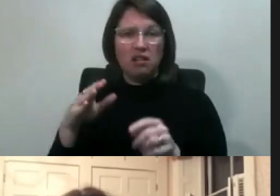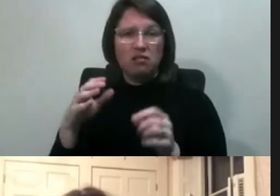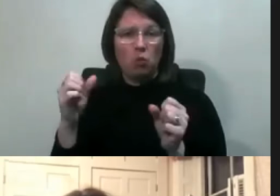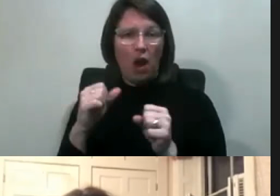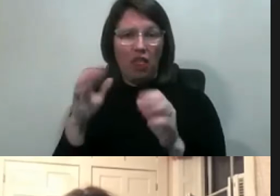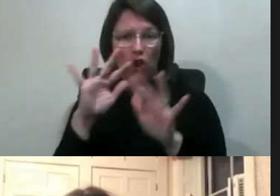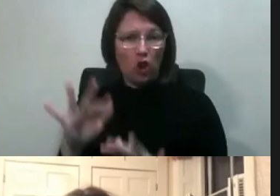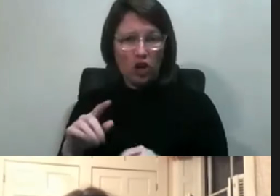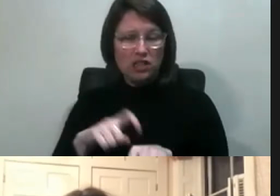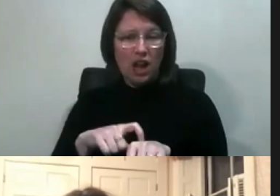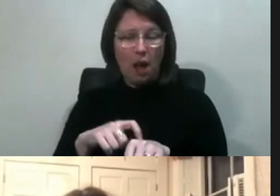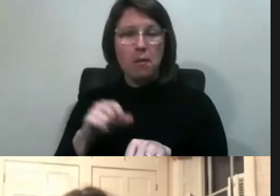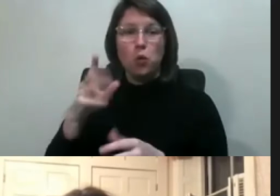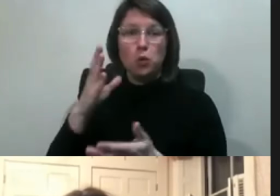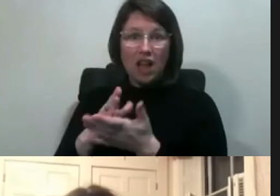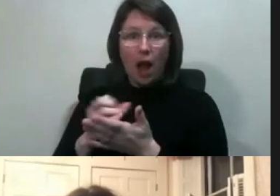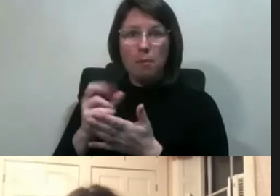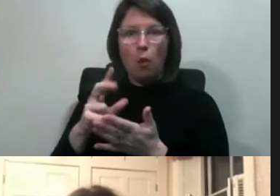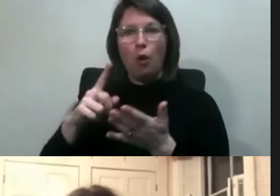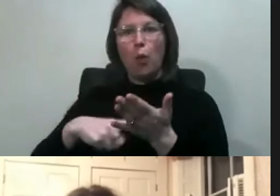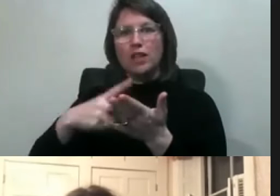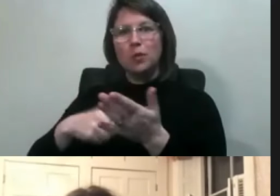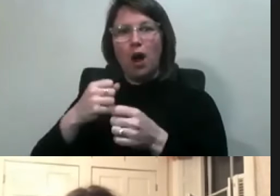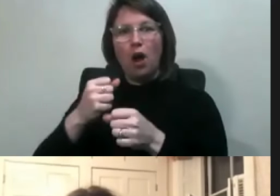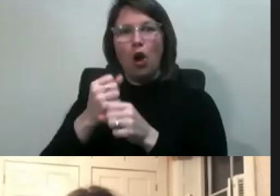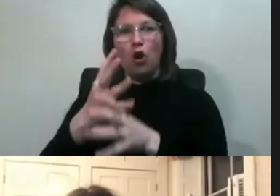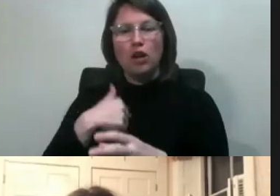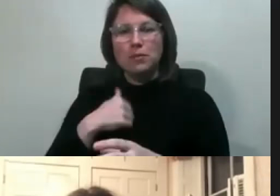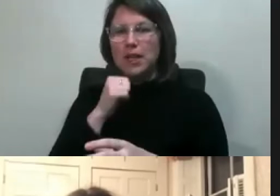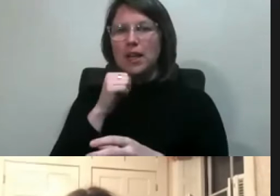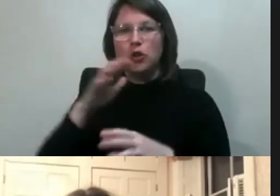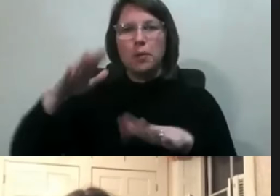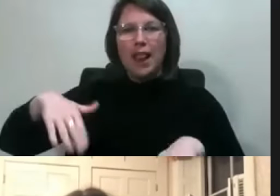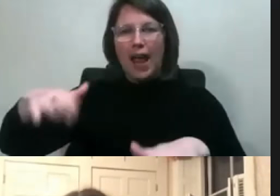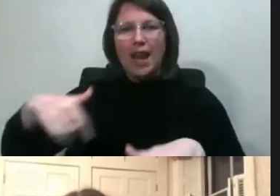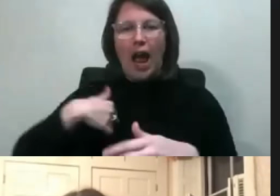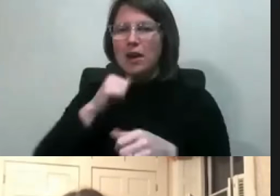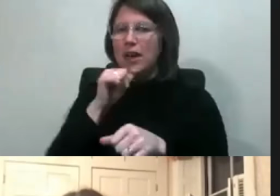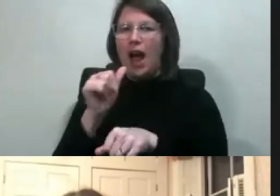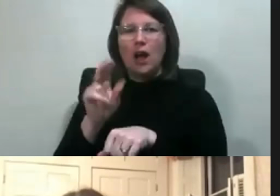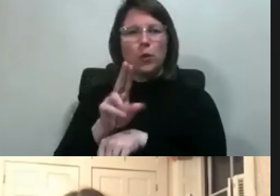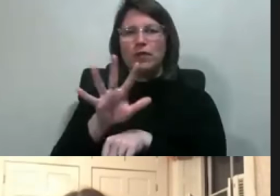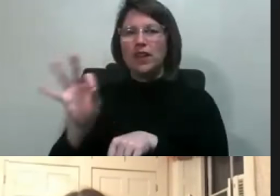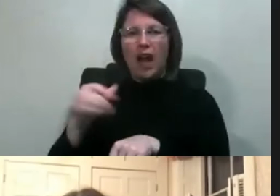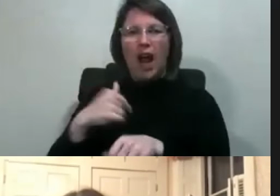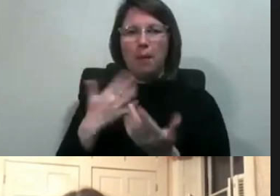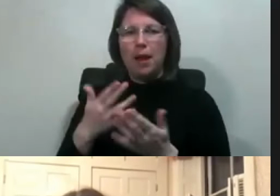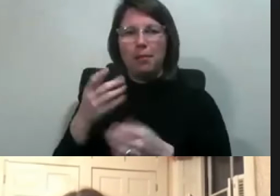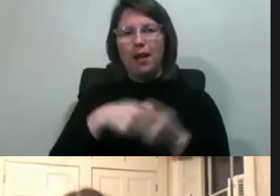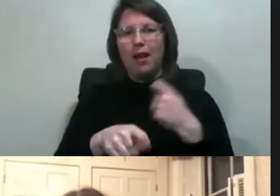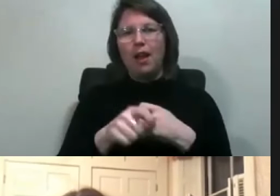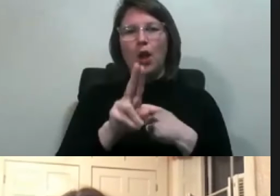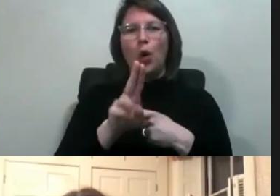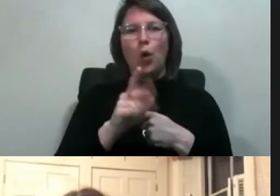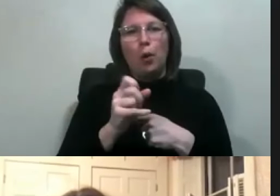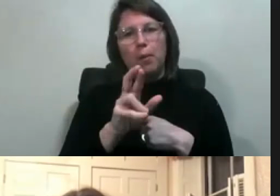stopped that or infrequently made it so that I was late every day, I wouldn't be taking the 59. I might have to take the ride or my Uber pilot. No,